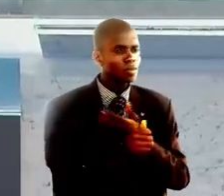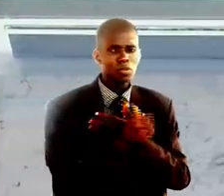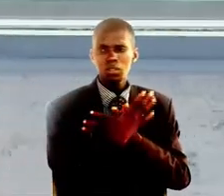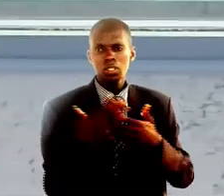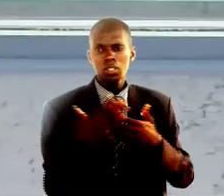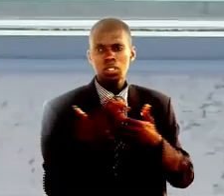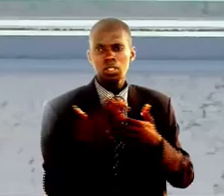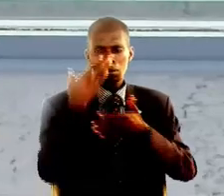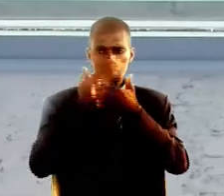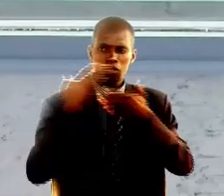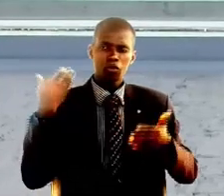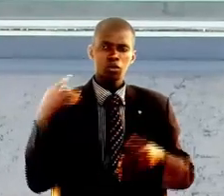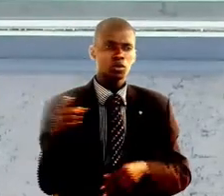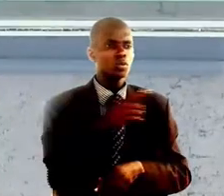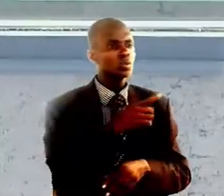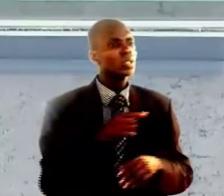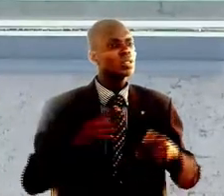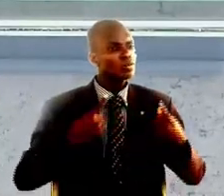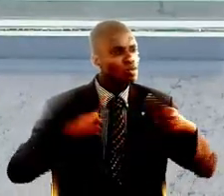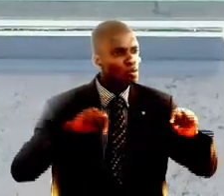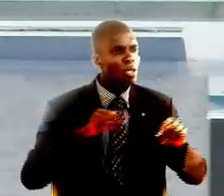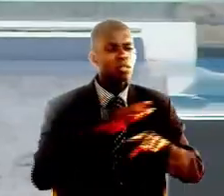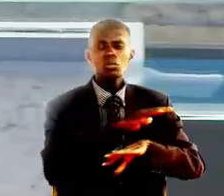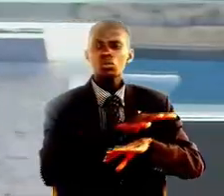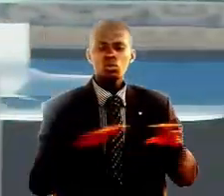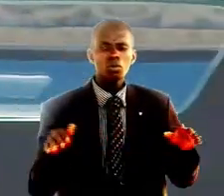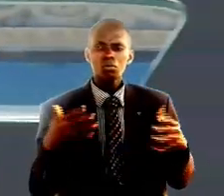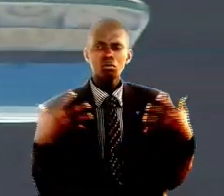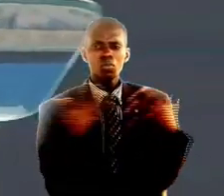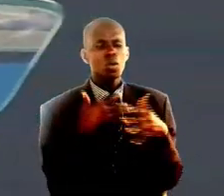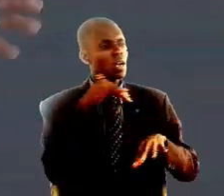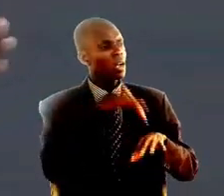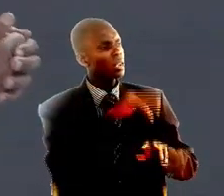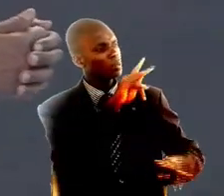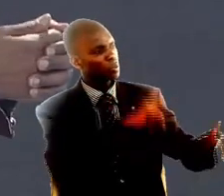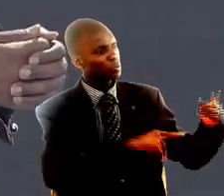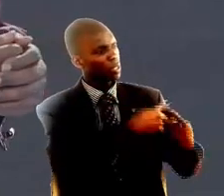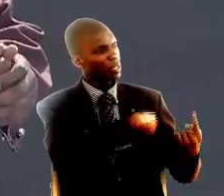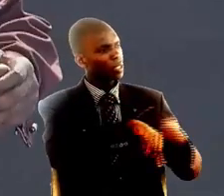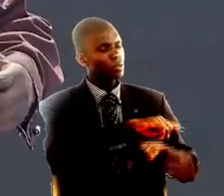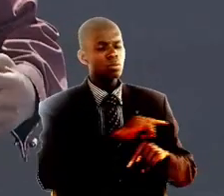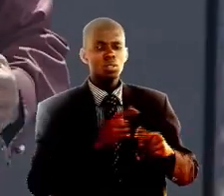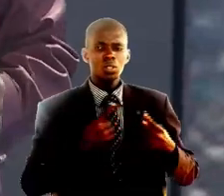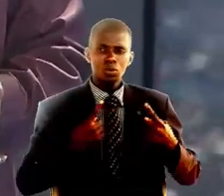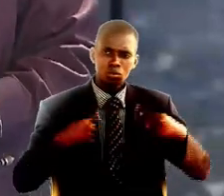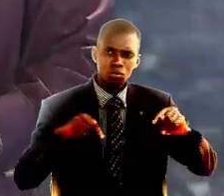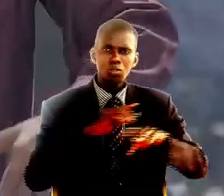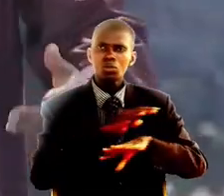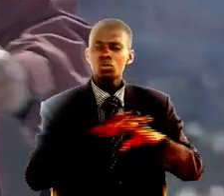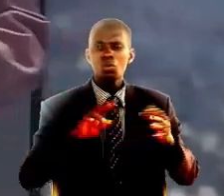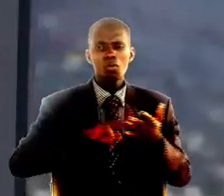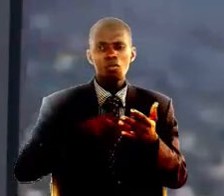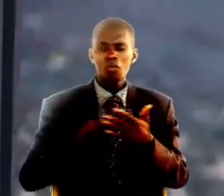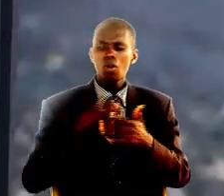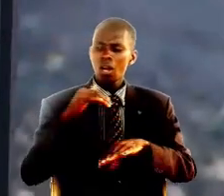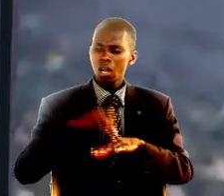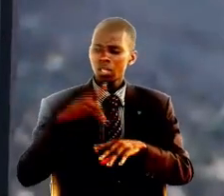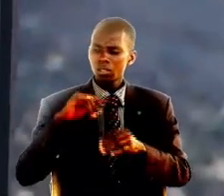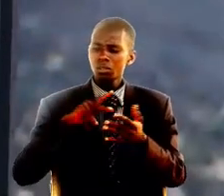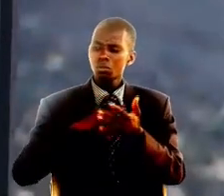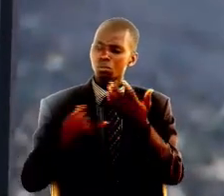tremble at the calling before you. Don't tremble at the project before you. Try, try,